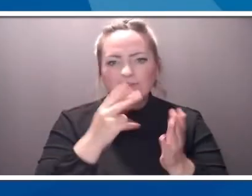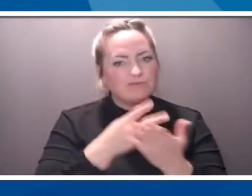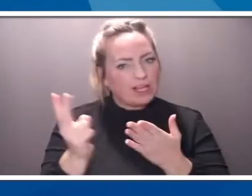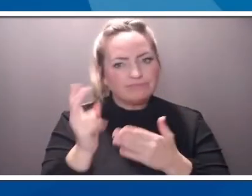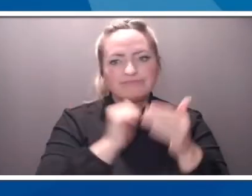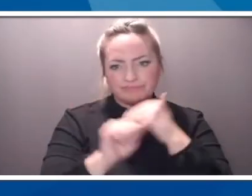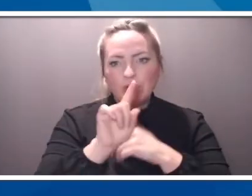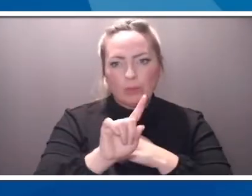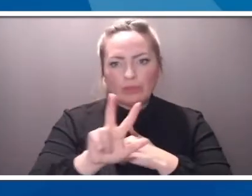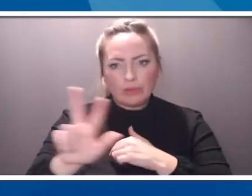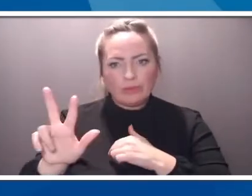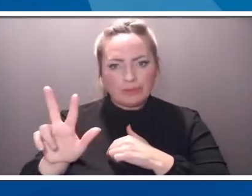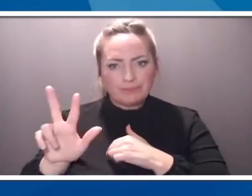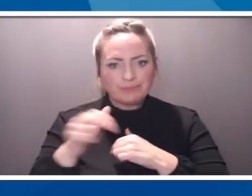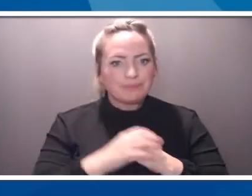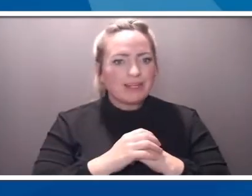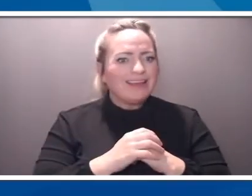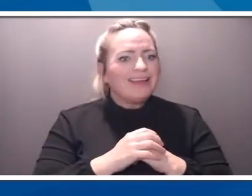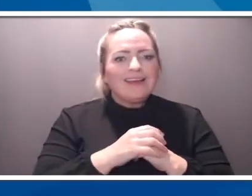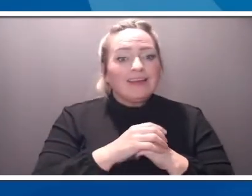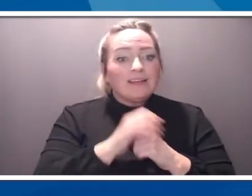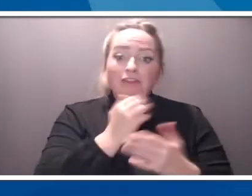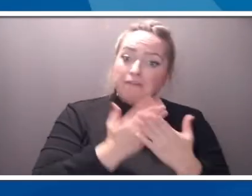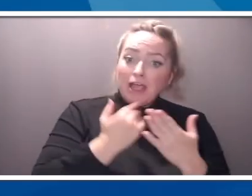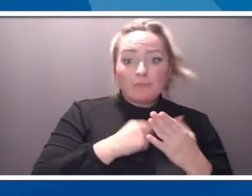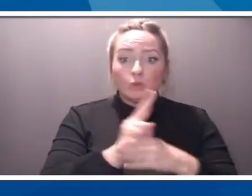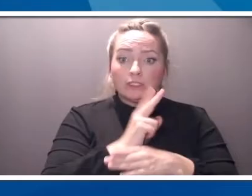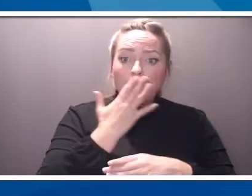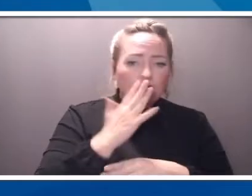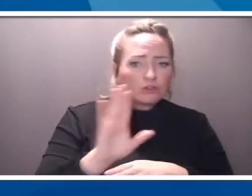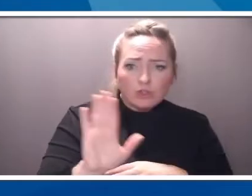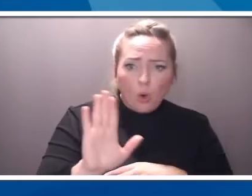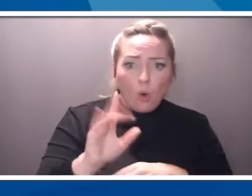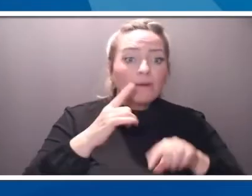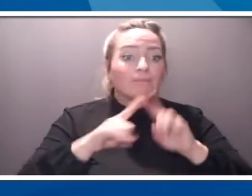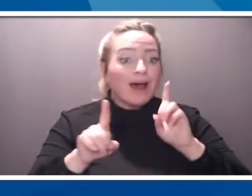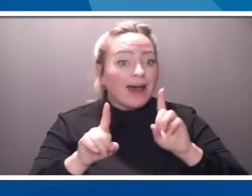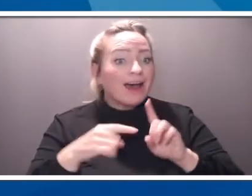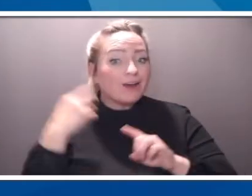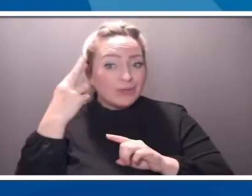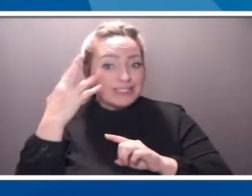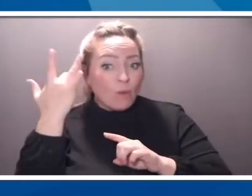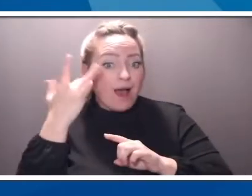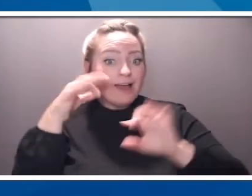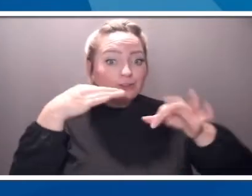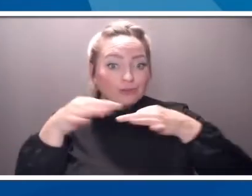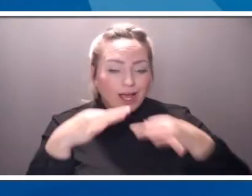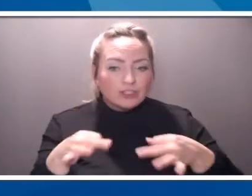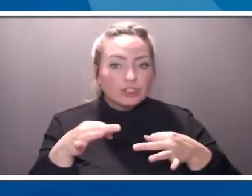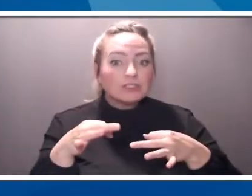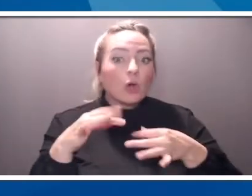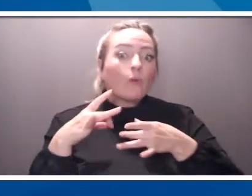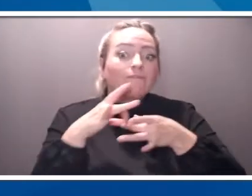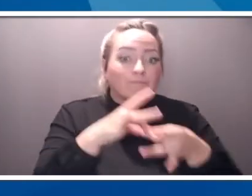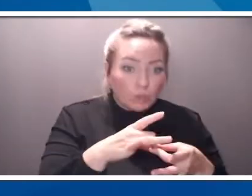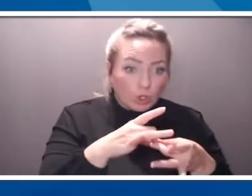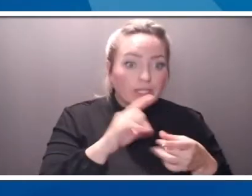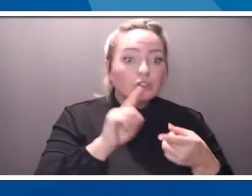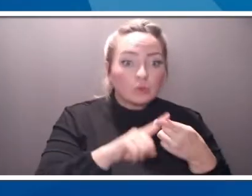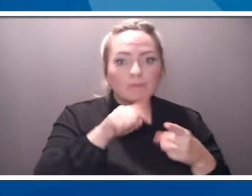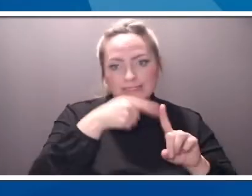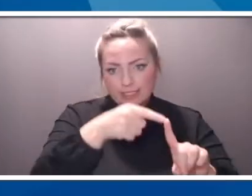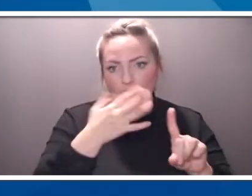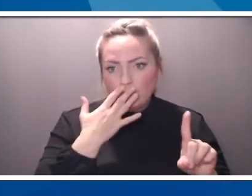button. That, again, is a failure of 133. So not the fact that I'm using the colors, but the fact that my instructions